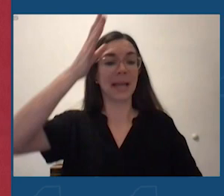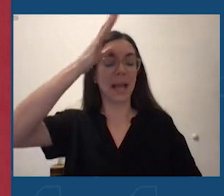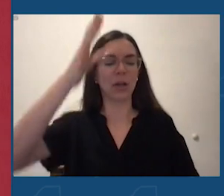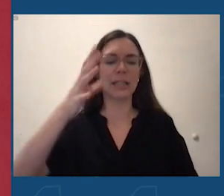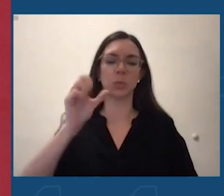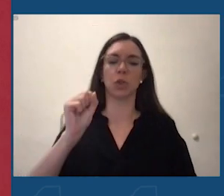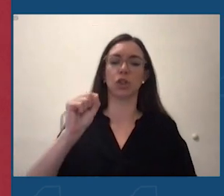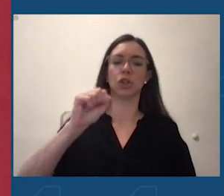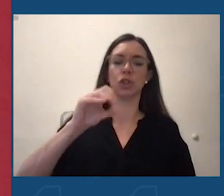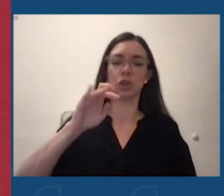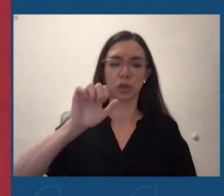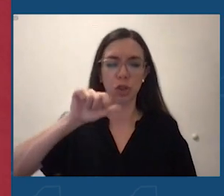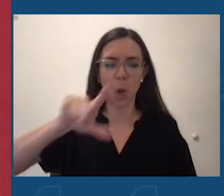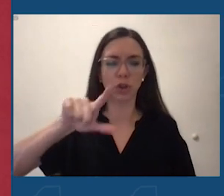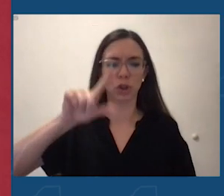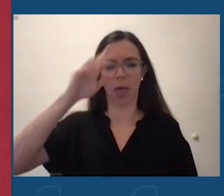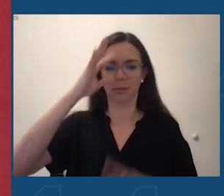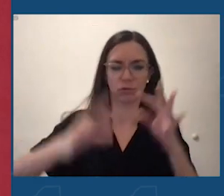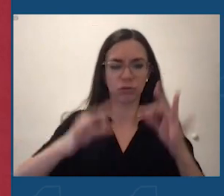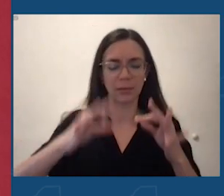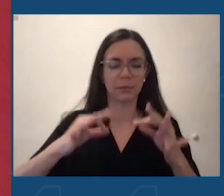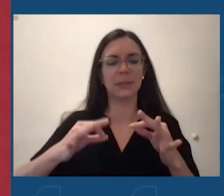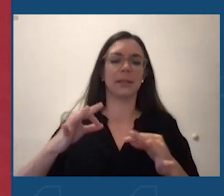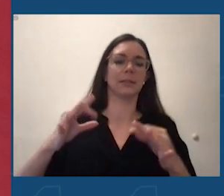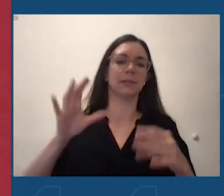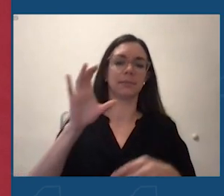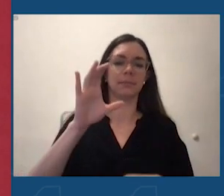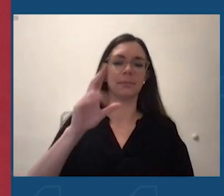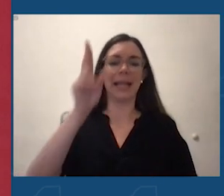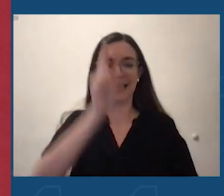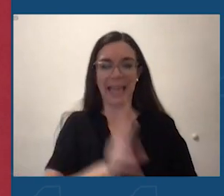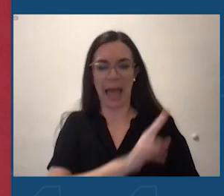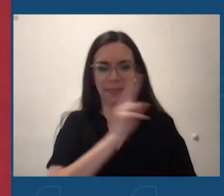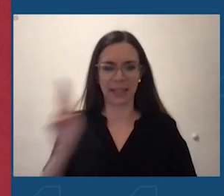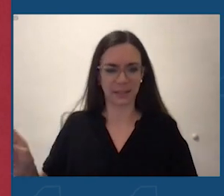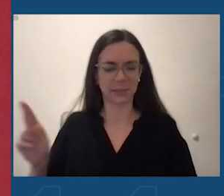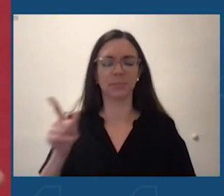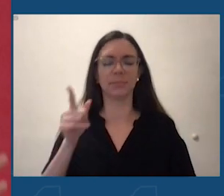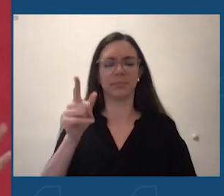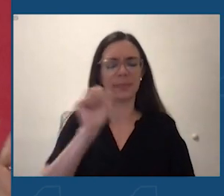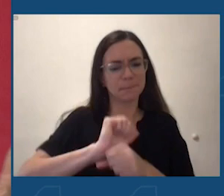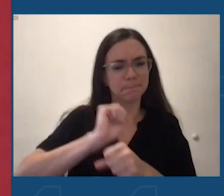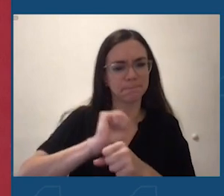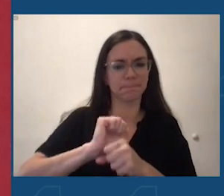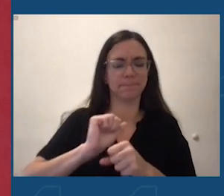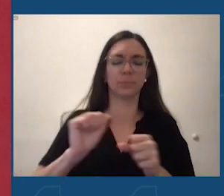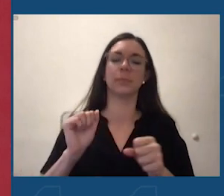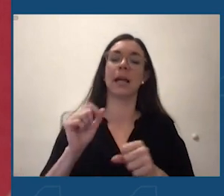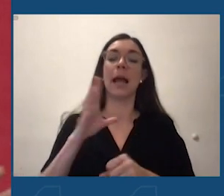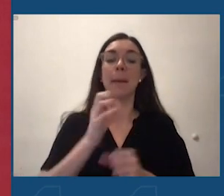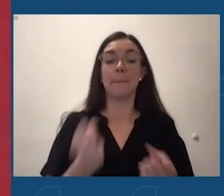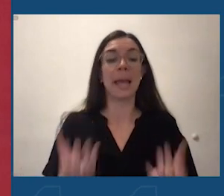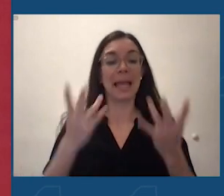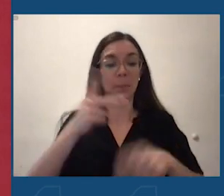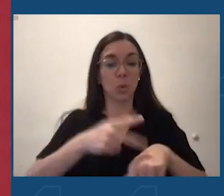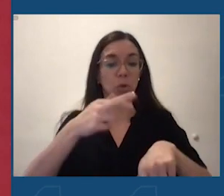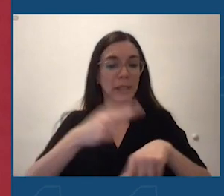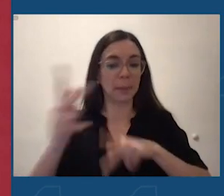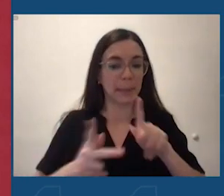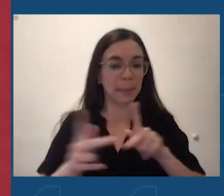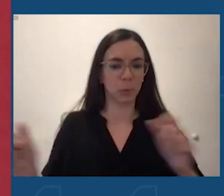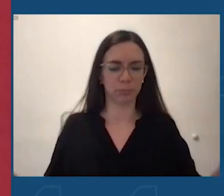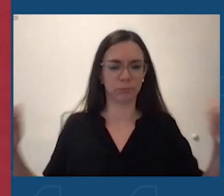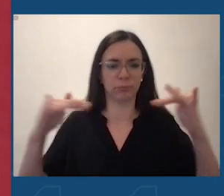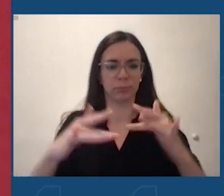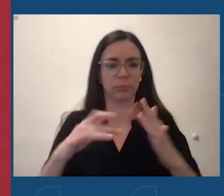there were people who needed more. And many people came from Puerto Rico to this part of our state to not just work in the steel plants, but also to work